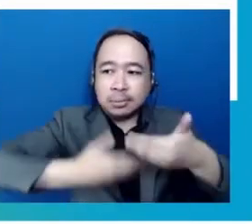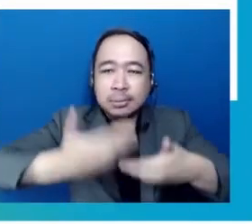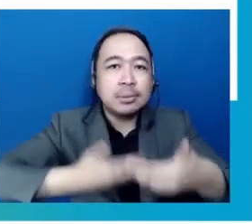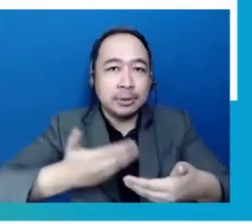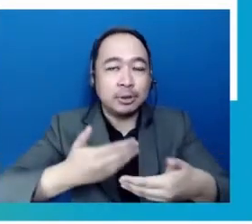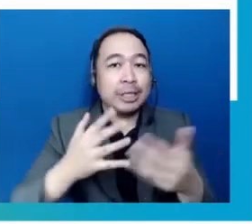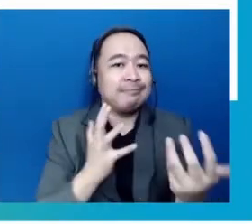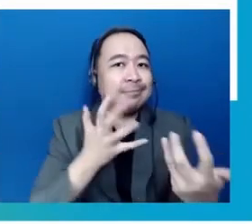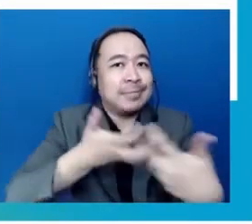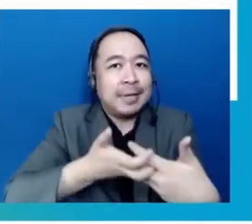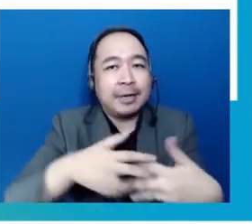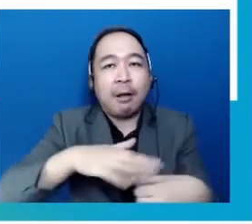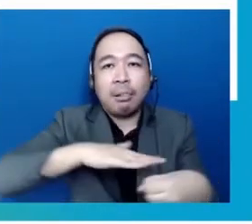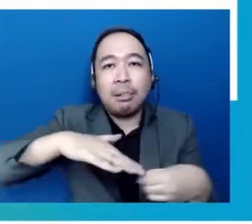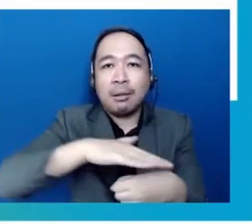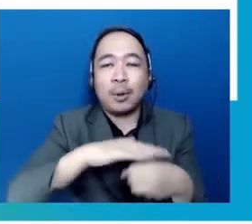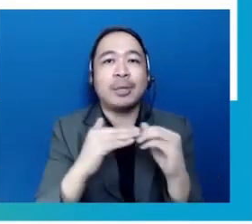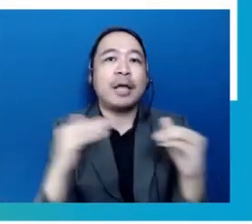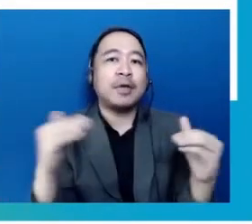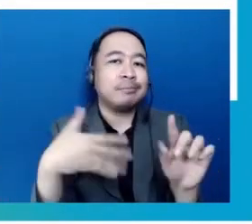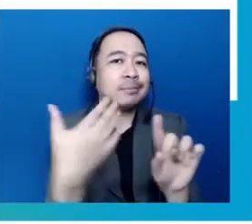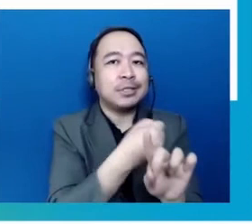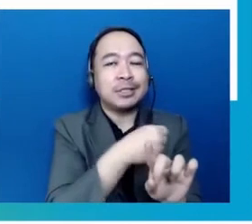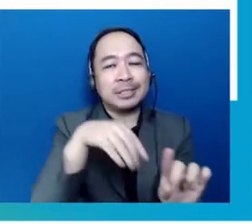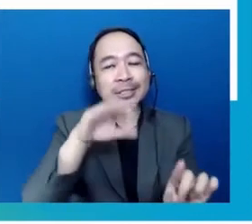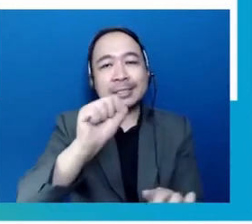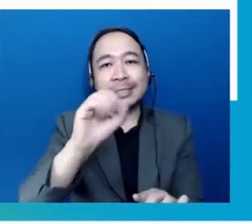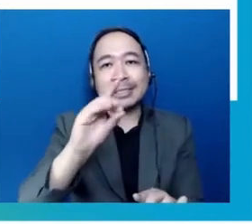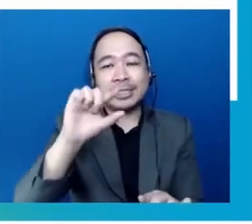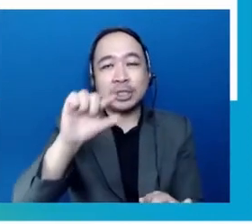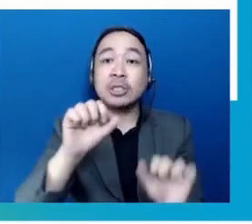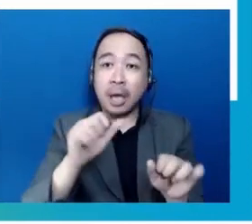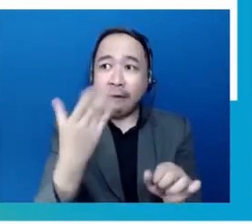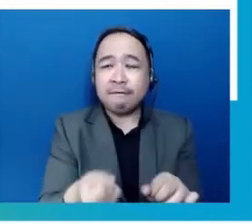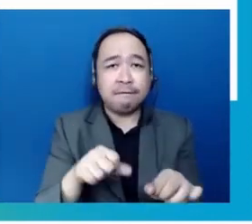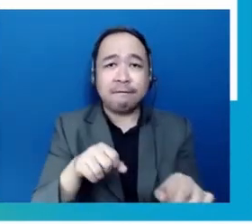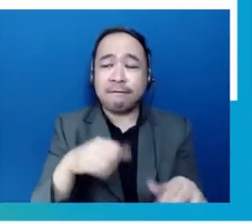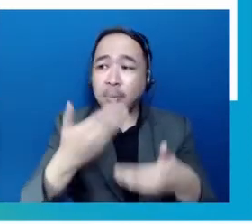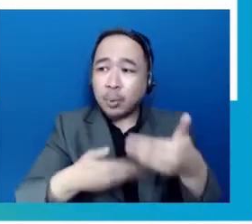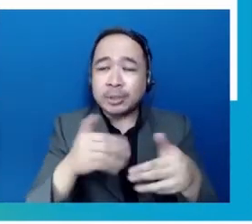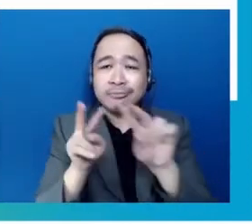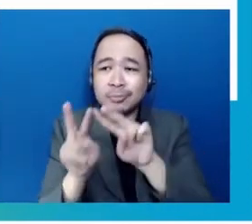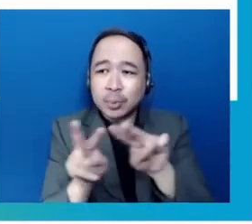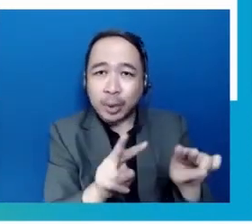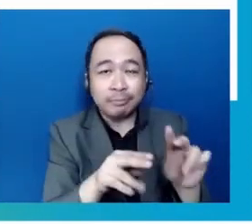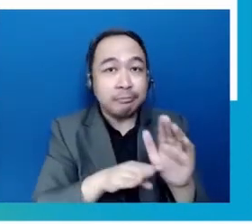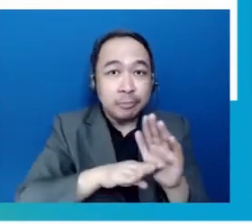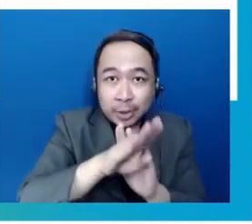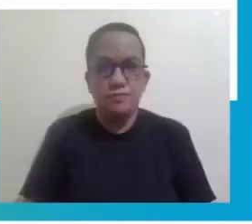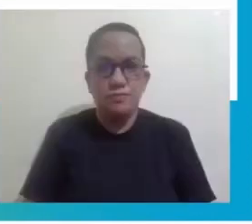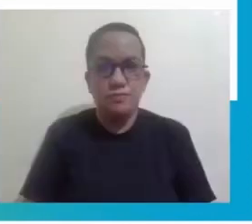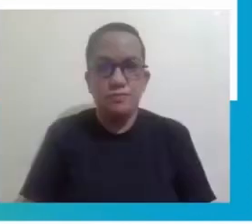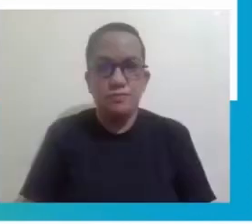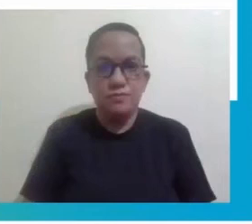achieve the SDGs, and with citizens to monitor progress and ensure services meet their needs. Thank you.